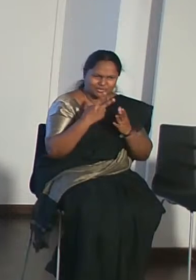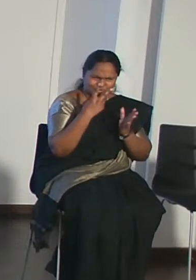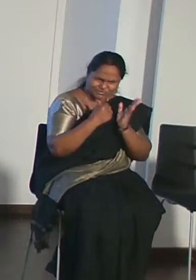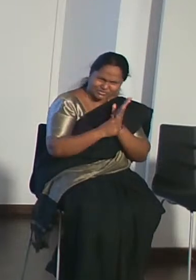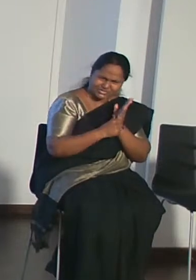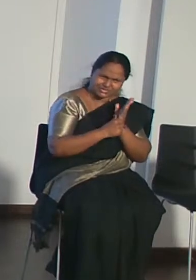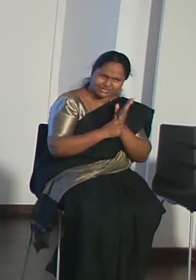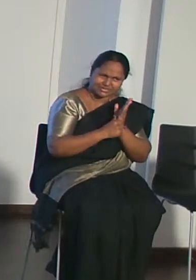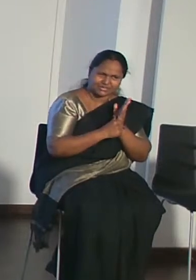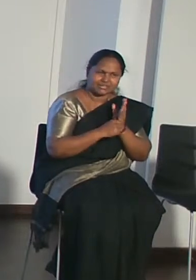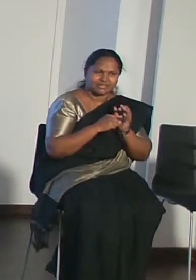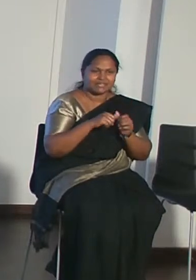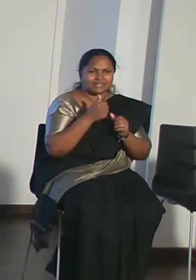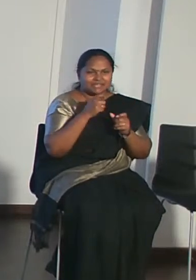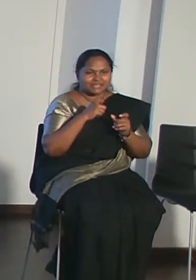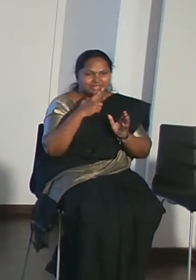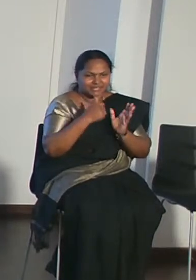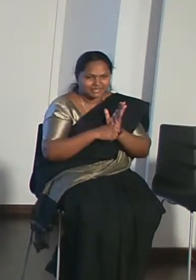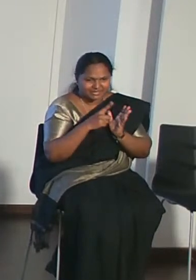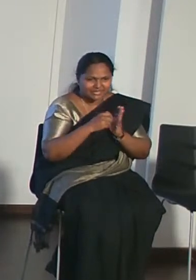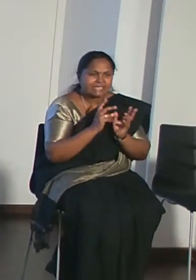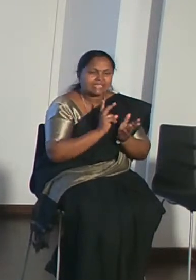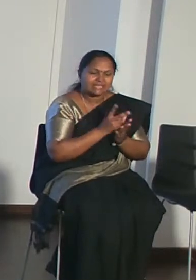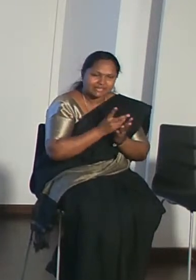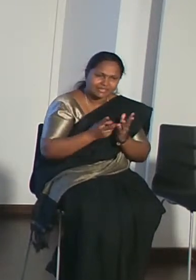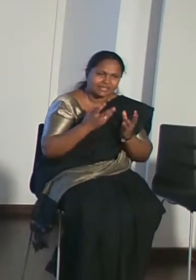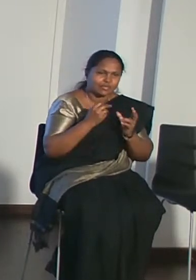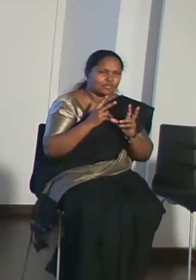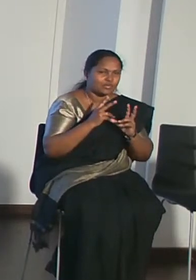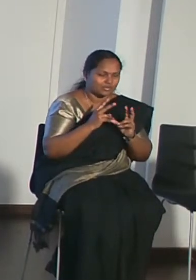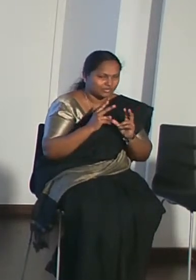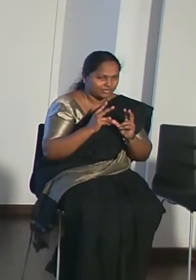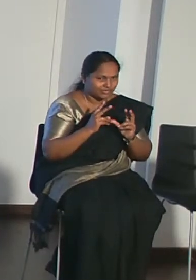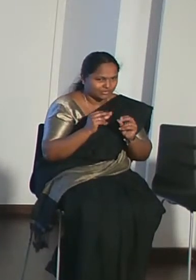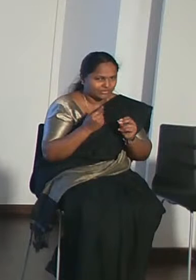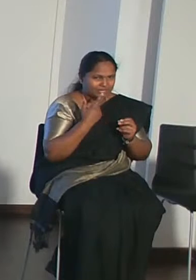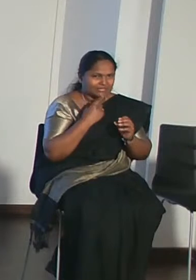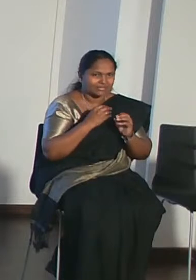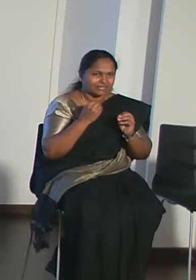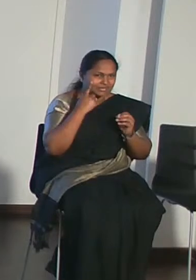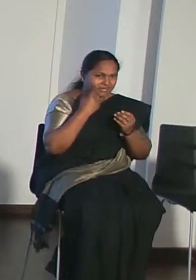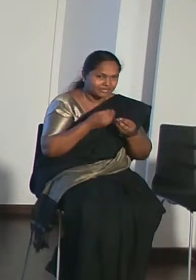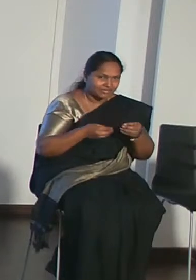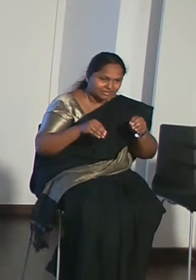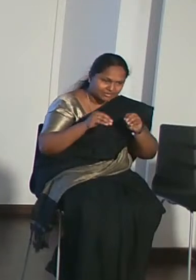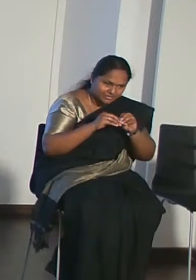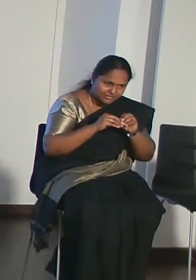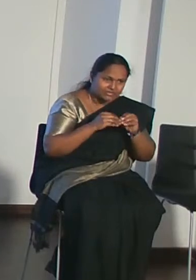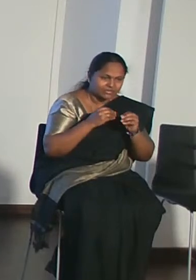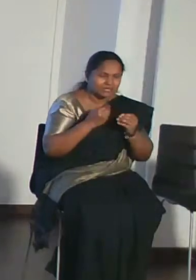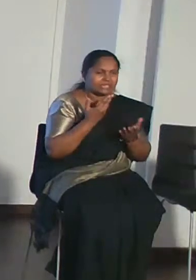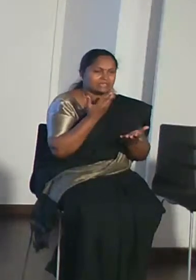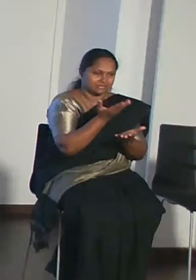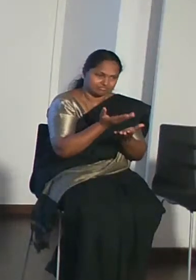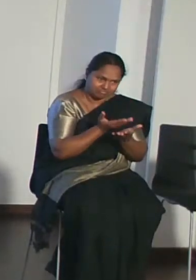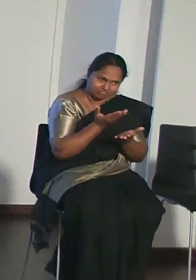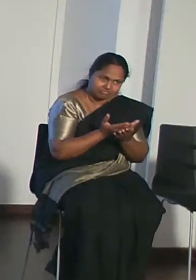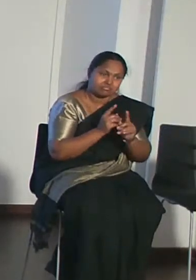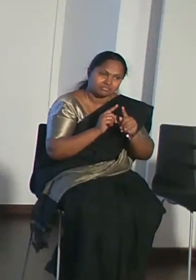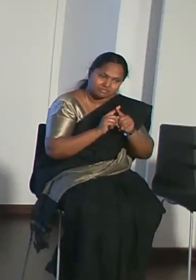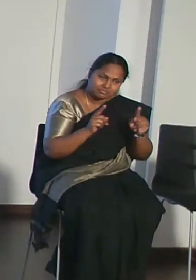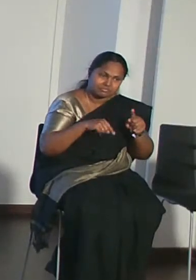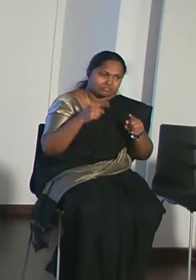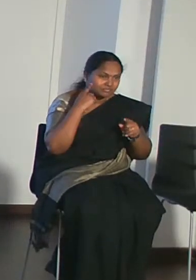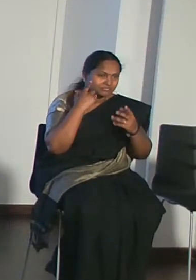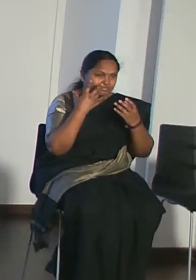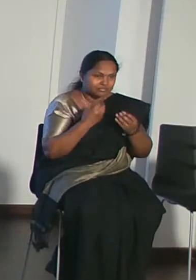2 months, and each time the conversation has been different. So we have nothing to present as Arnika was suggesting. But something